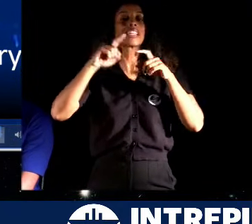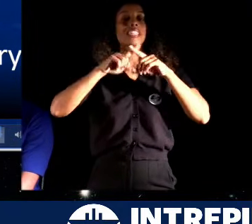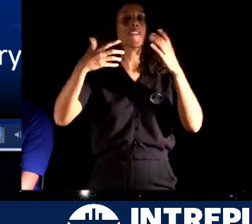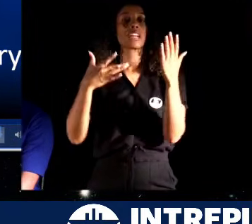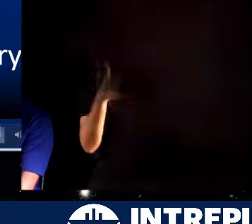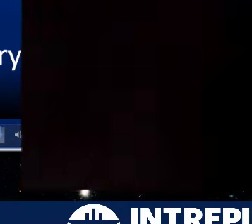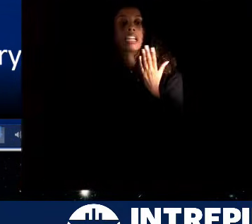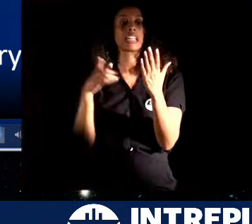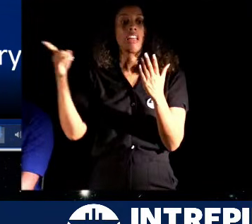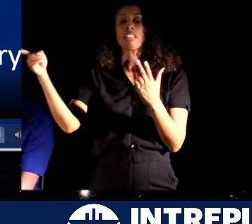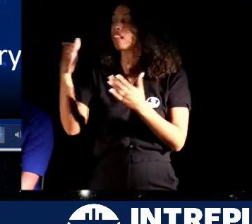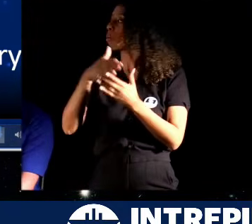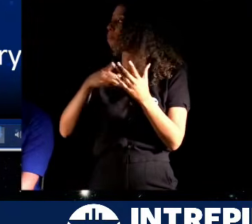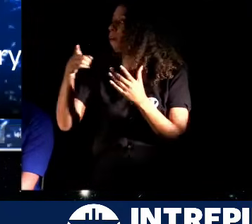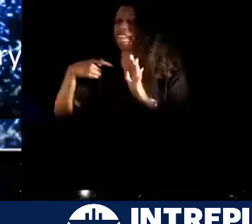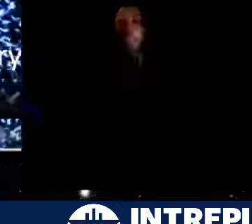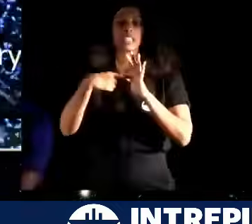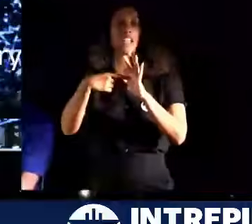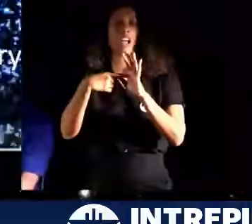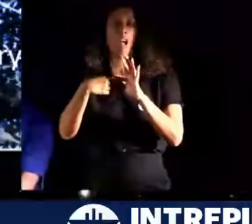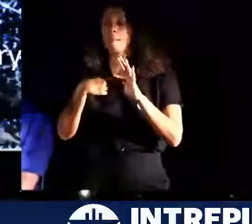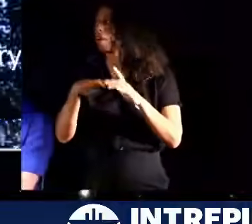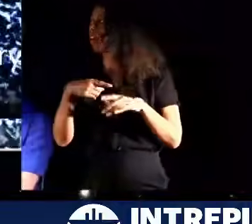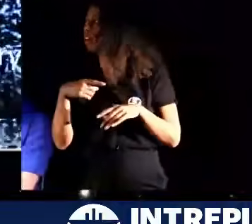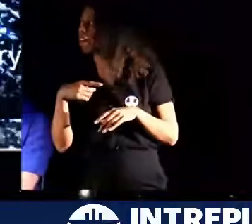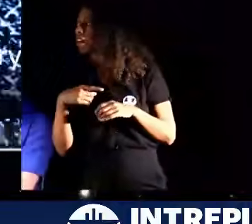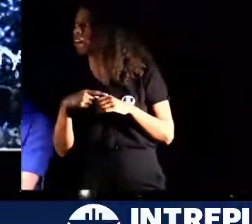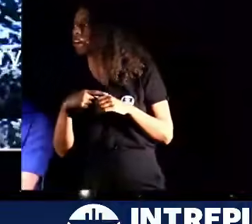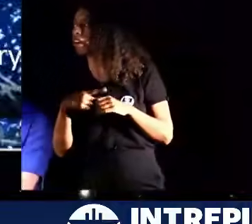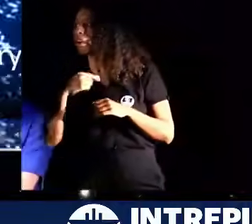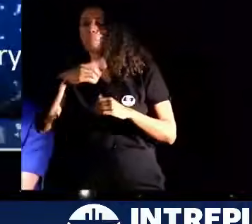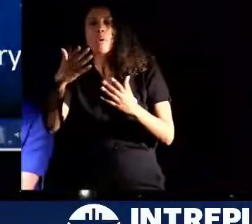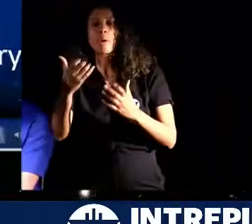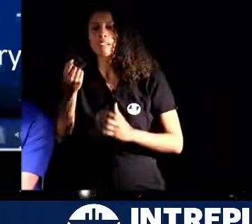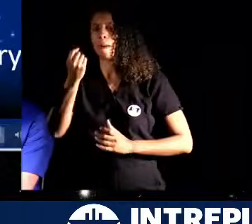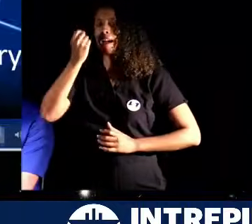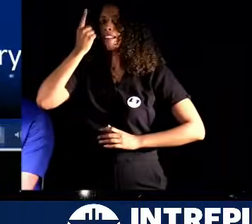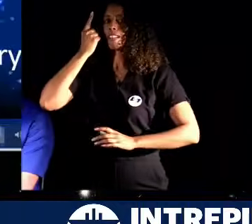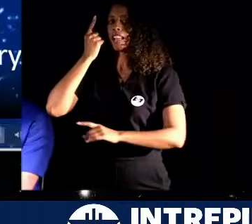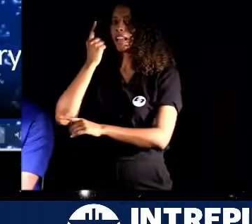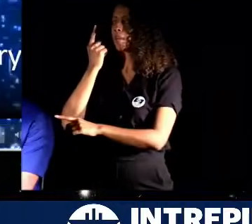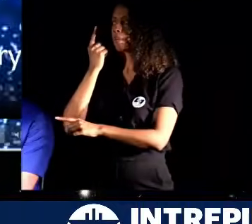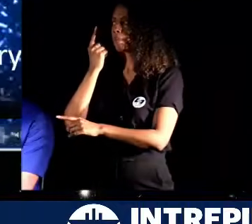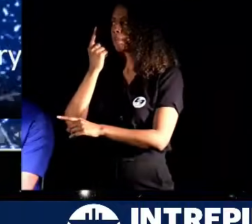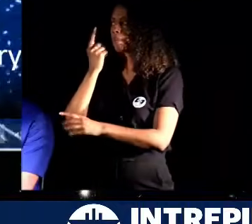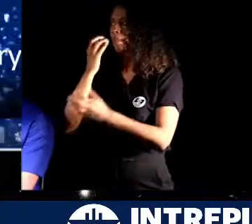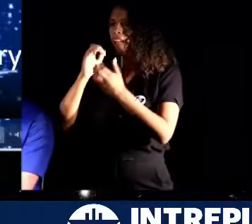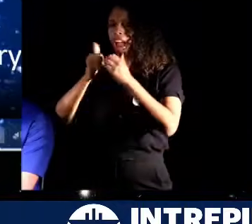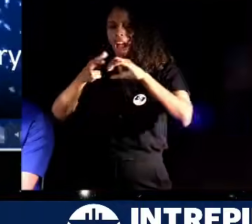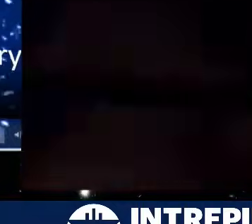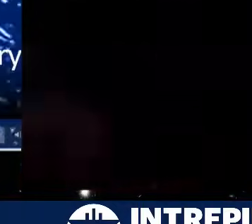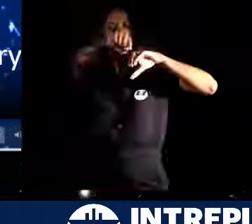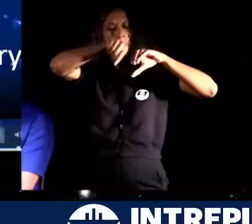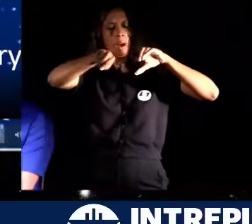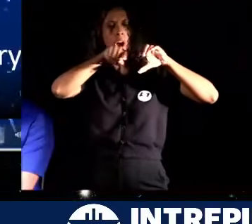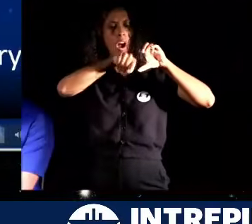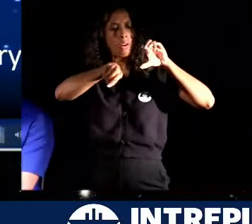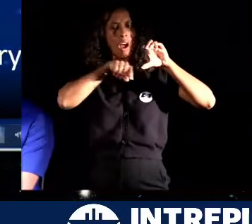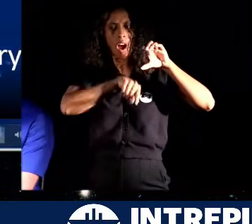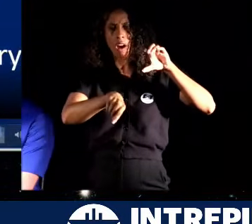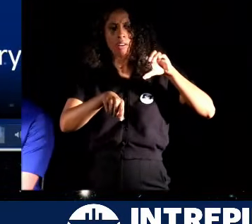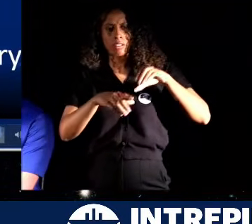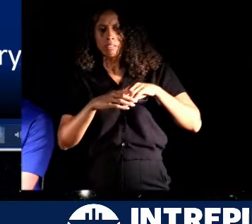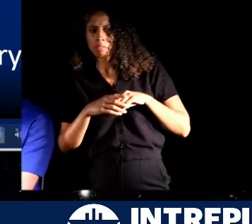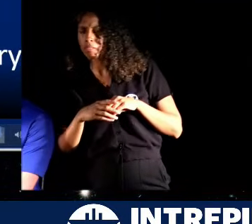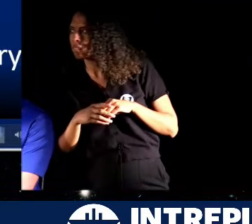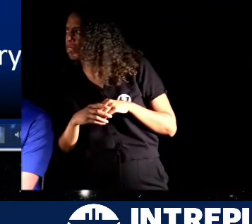actually the particles I'm talking about. This is actually the thing. We want to understand how these particles are being accelerated to almost the speed of